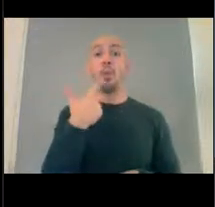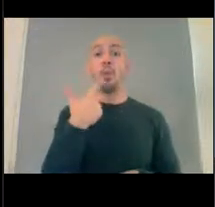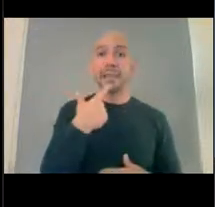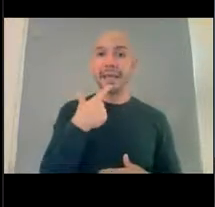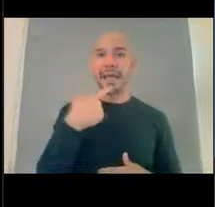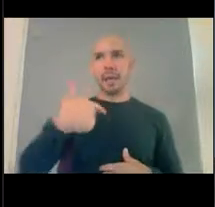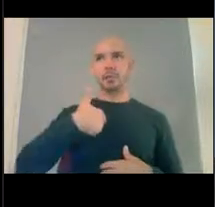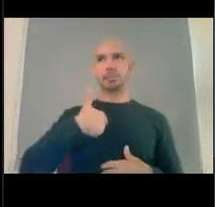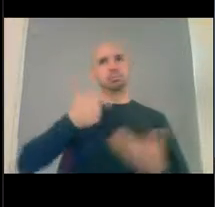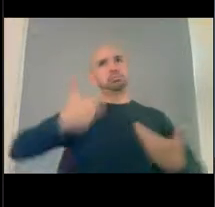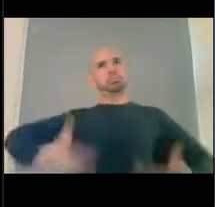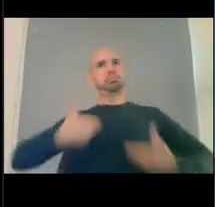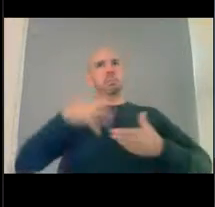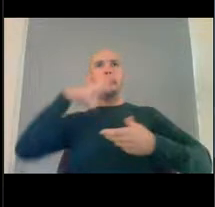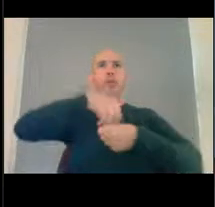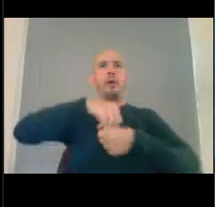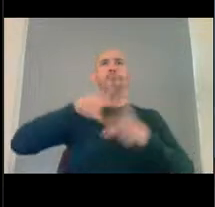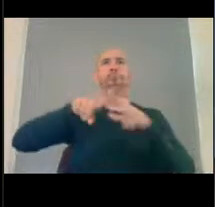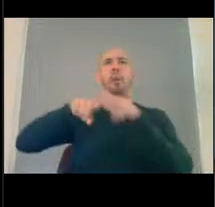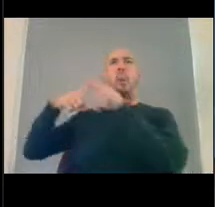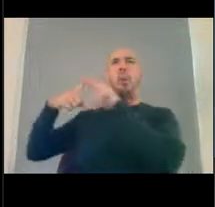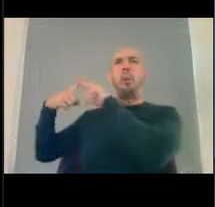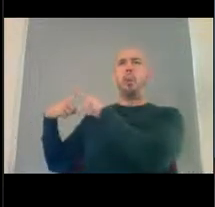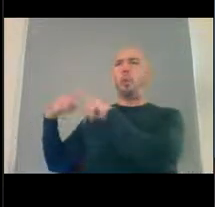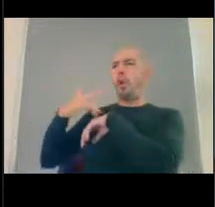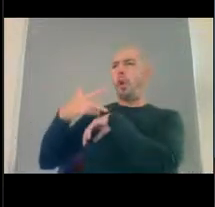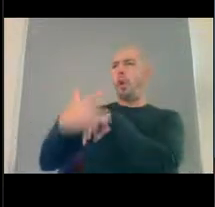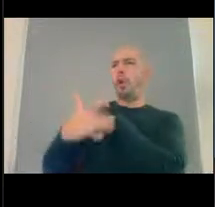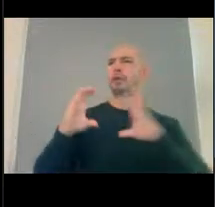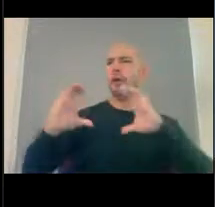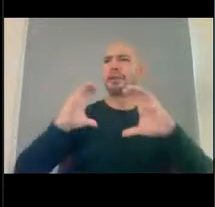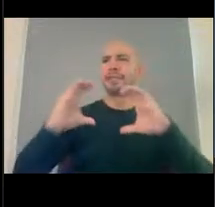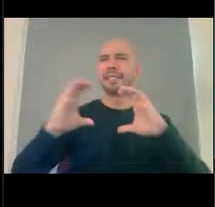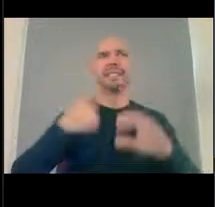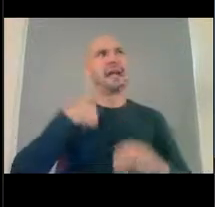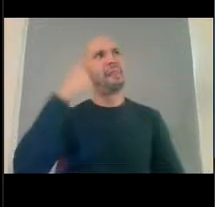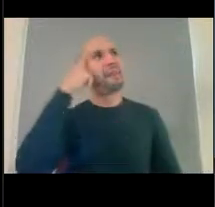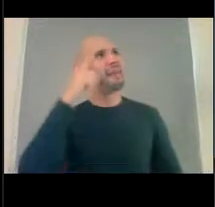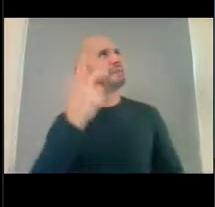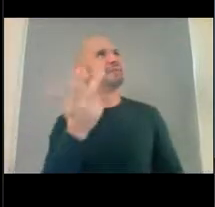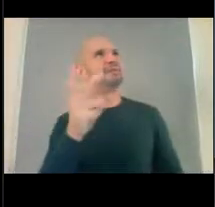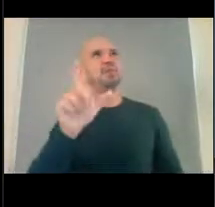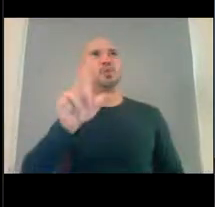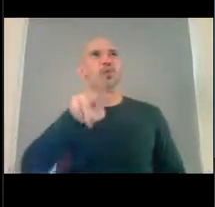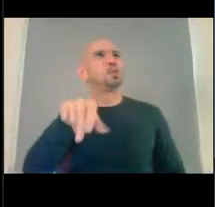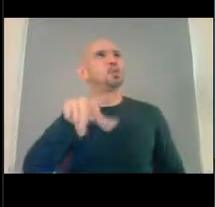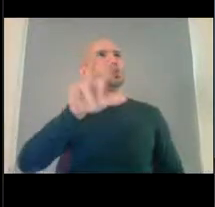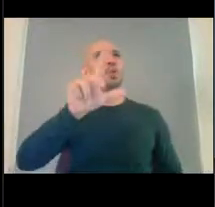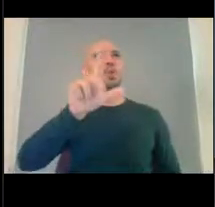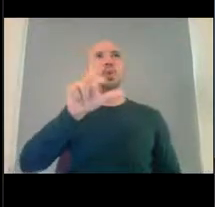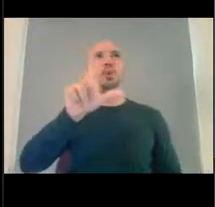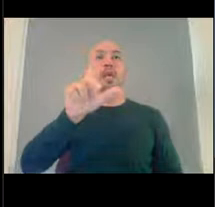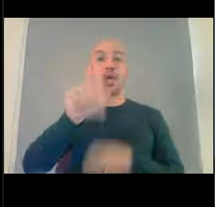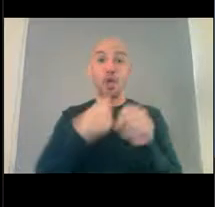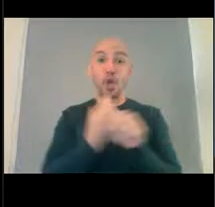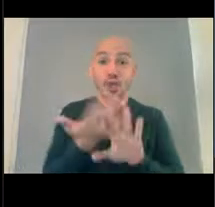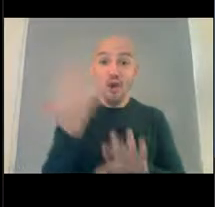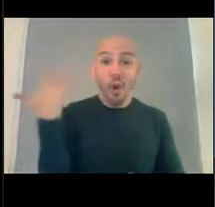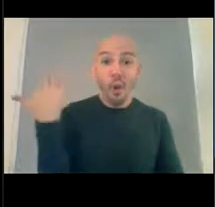conversations of this project 22 23 years ago when i was a assembly